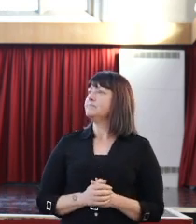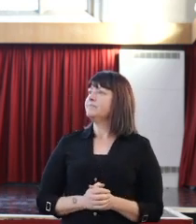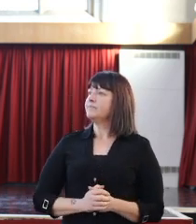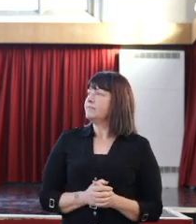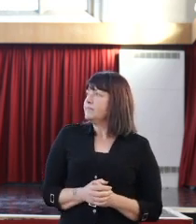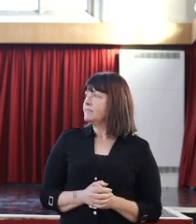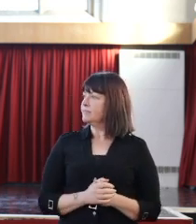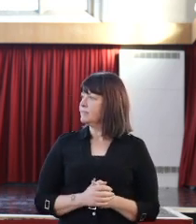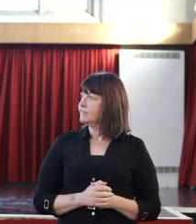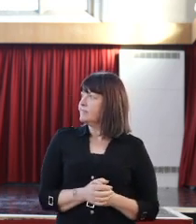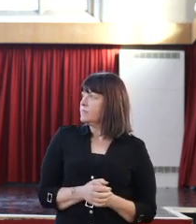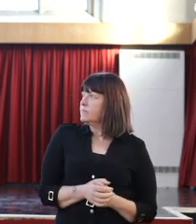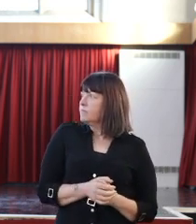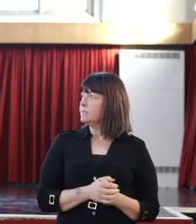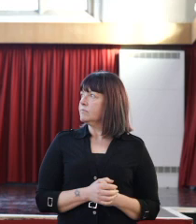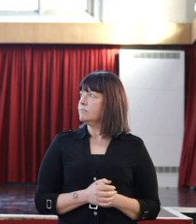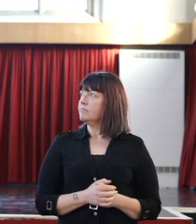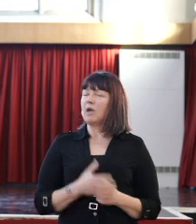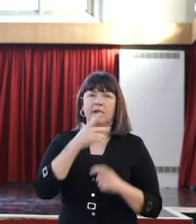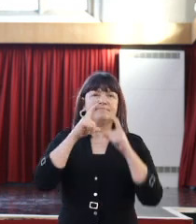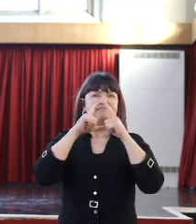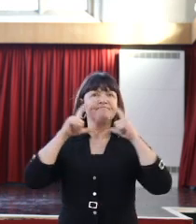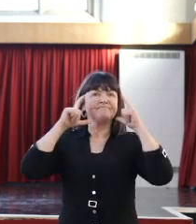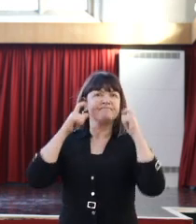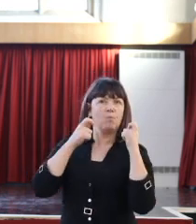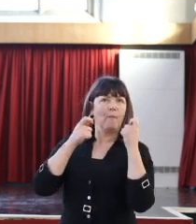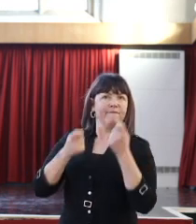so COVID aware.